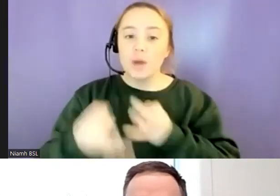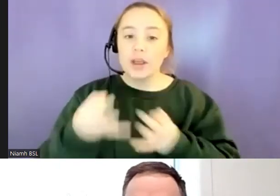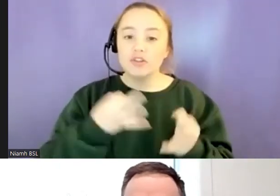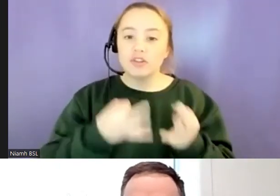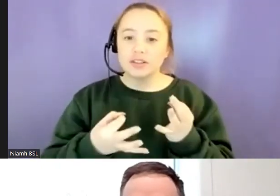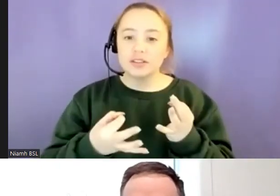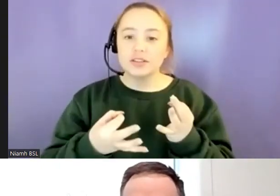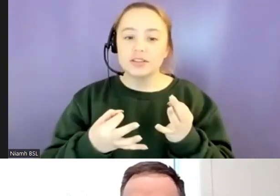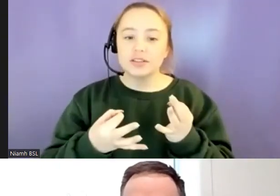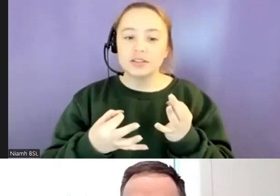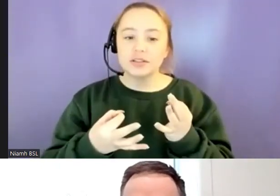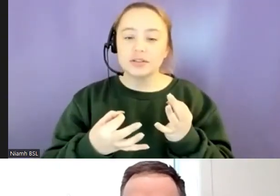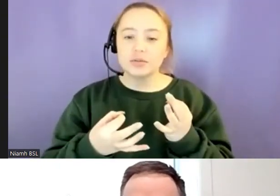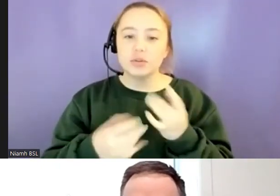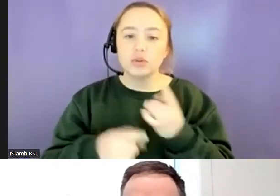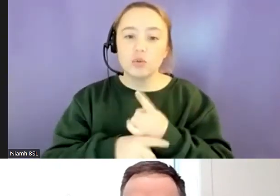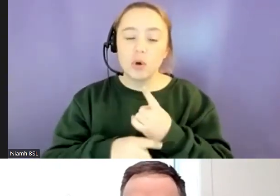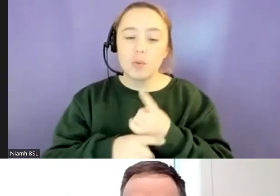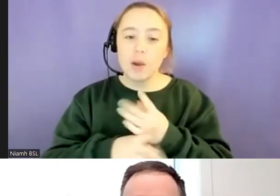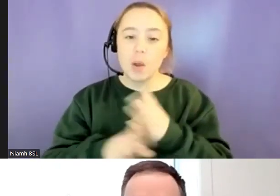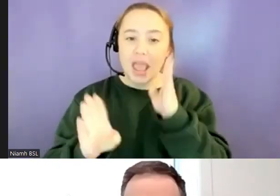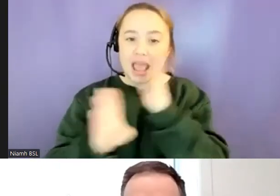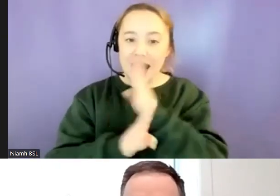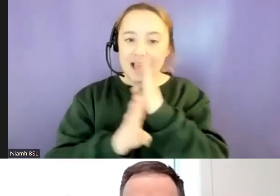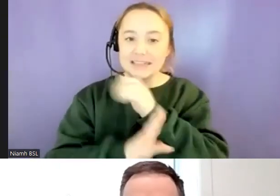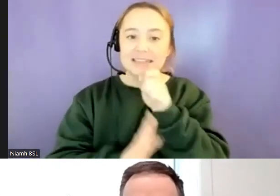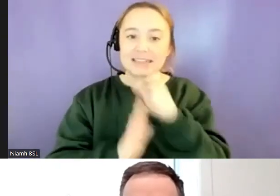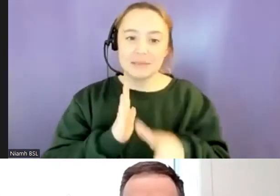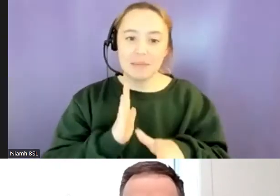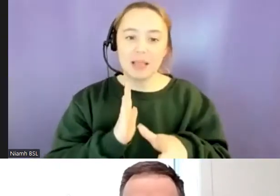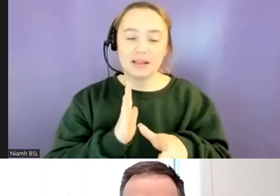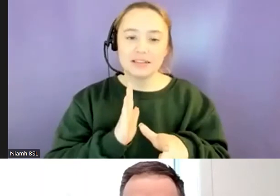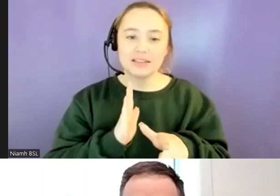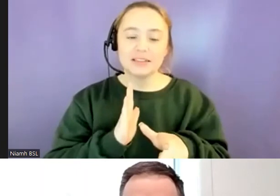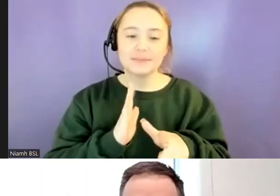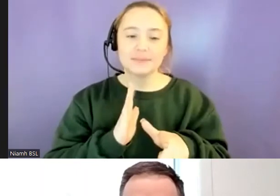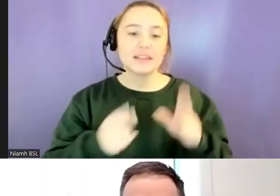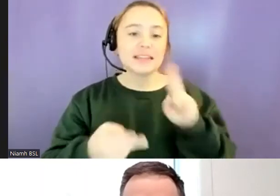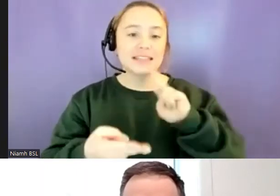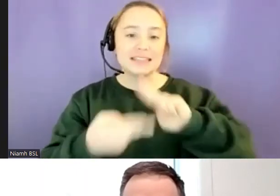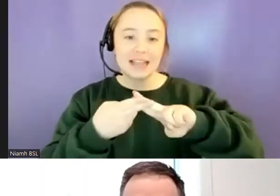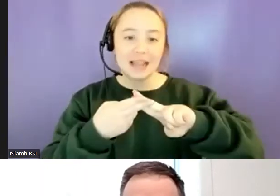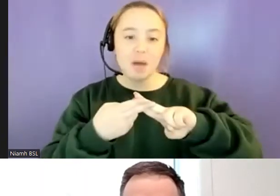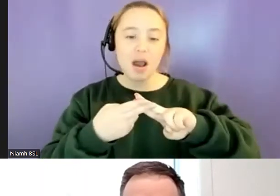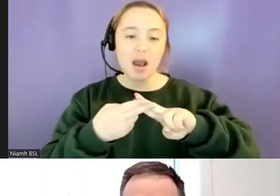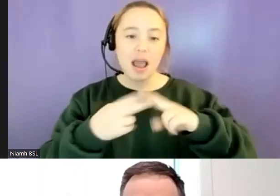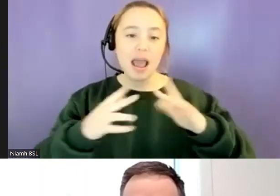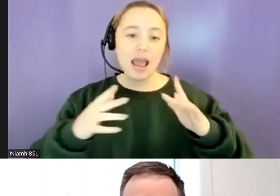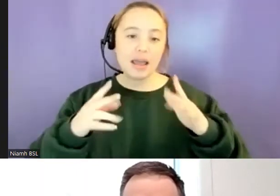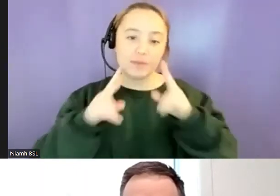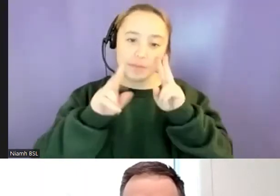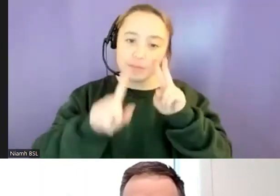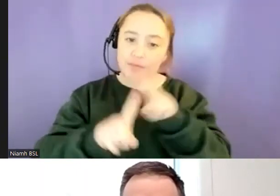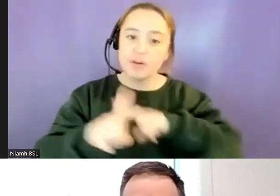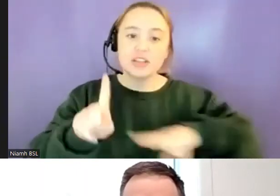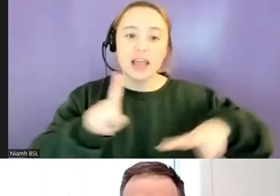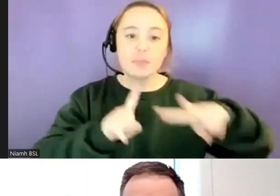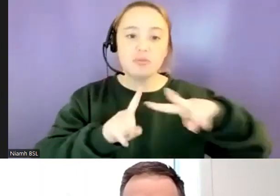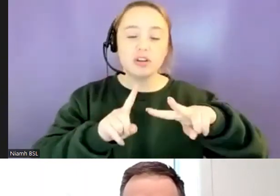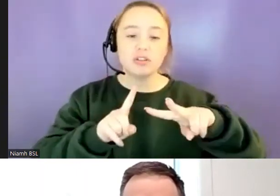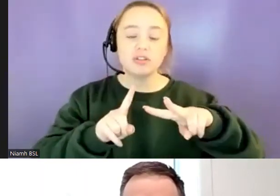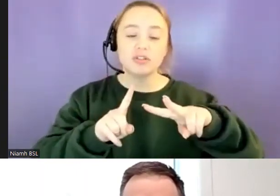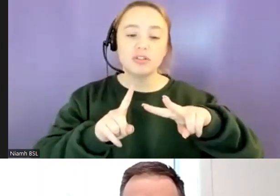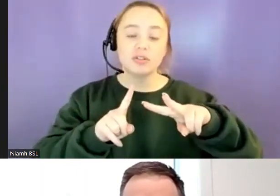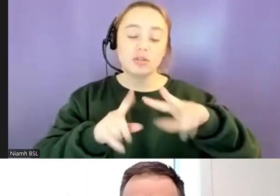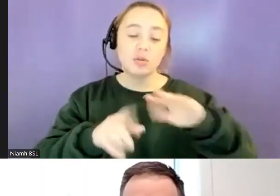talked about some of this already, about hidden disabilities and stigma and perceptions of disabled people. And there were some